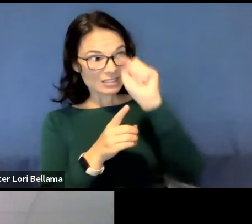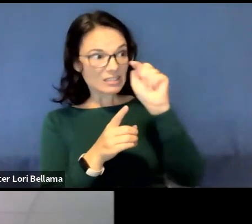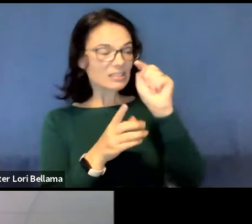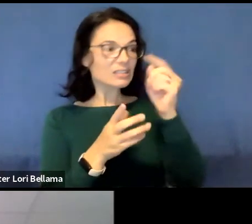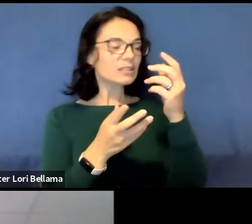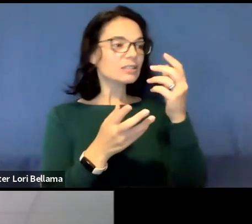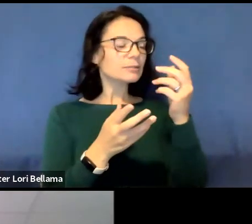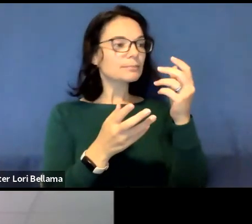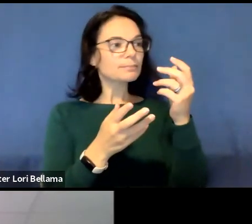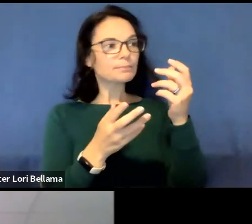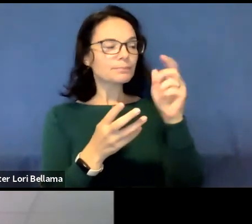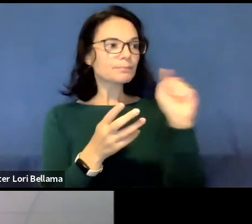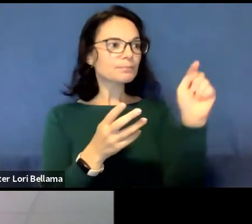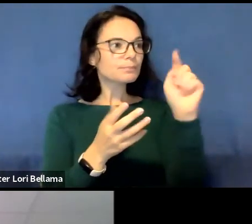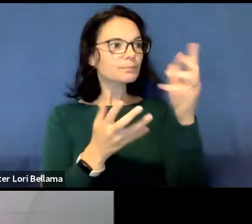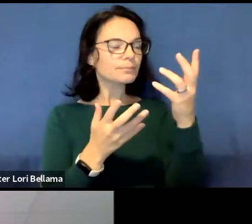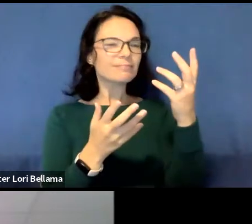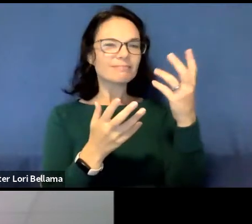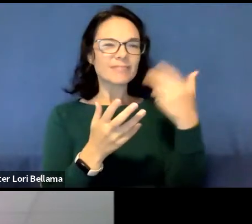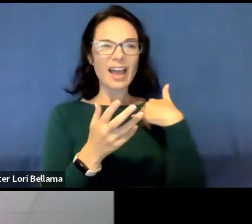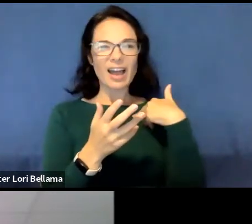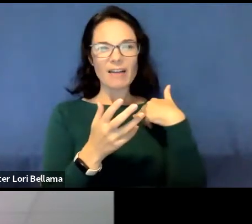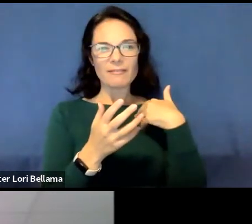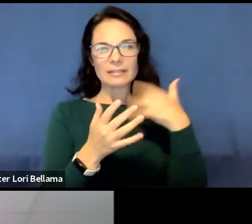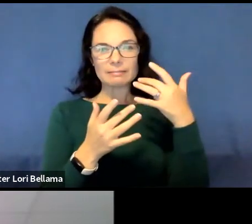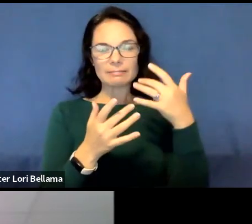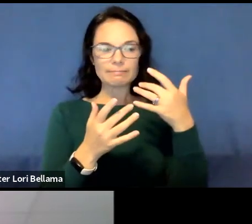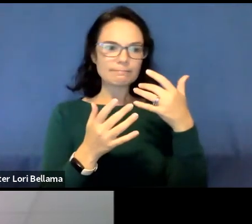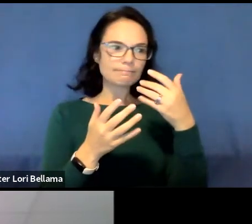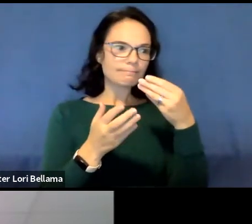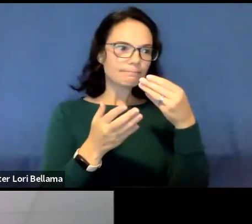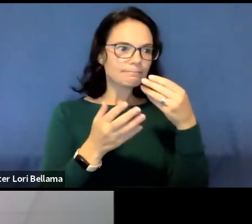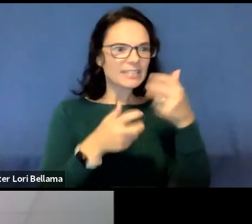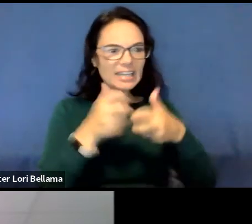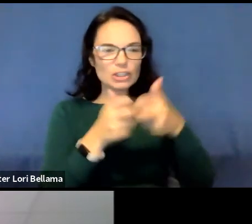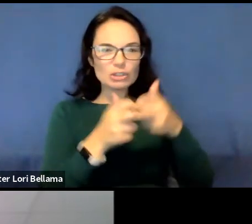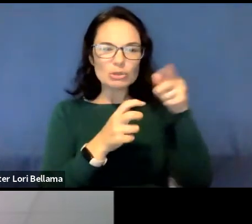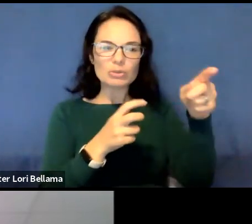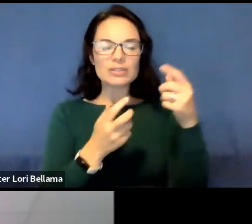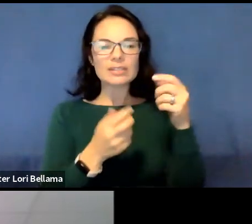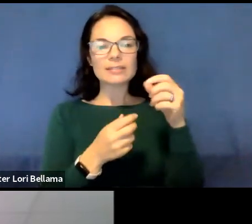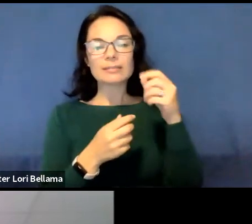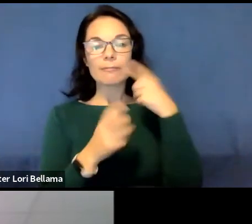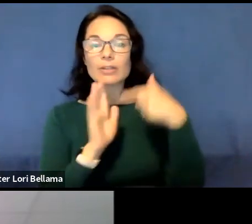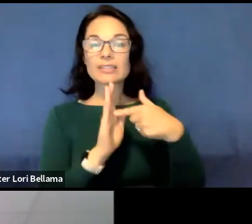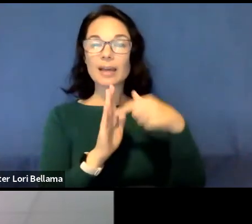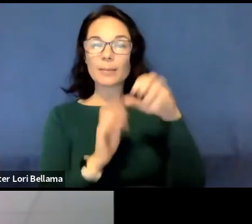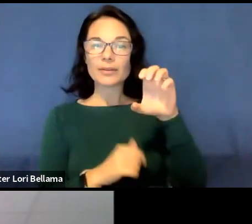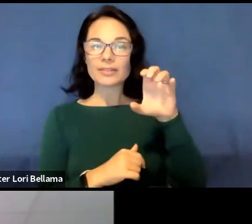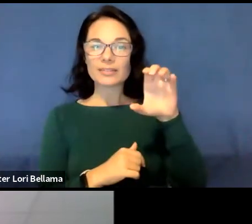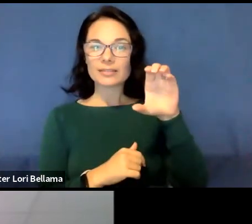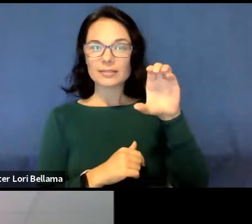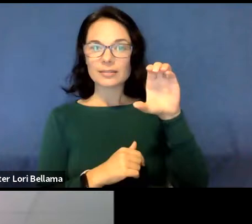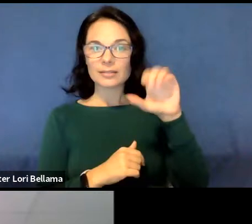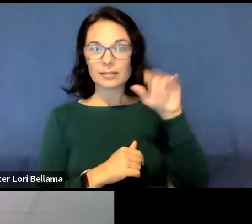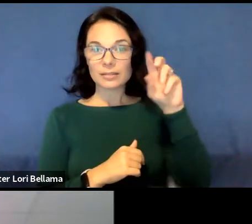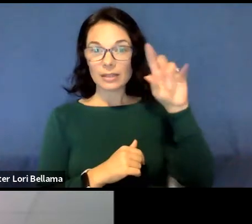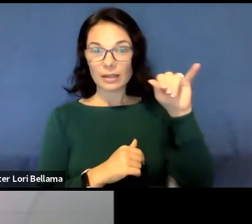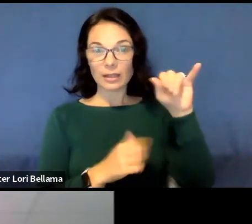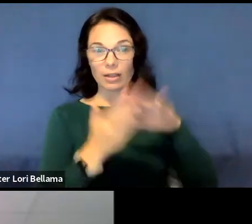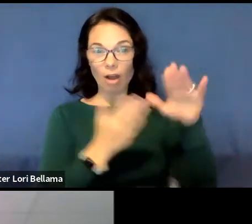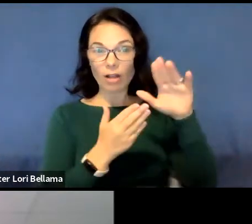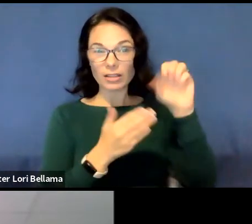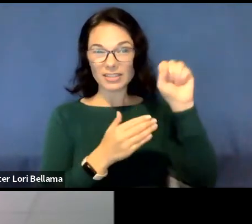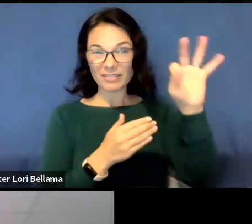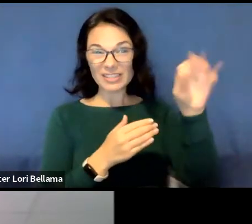fiscal issues. Putting it mildly, City College of San Francisco, for example, they initially were going to be laying